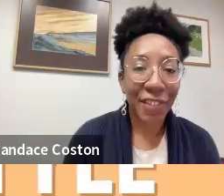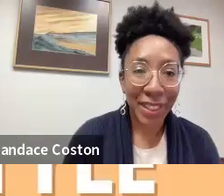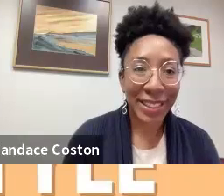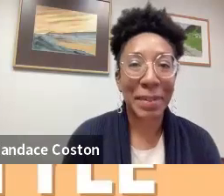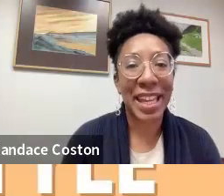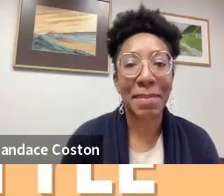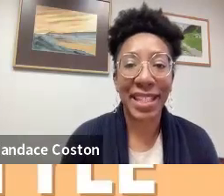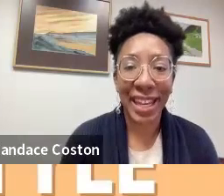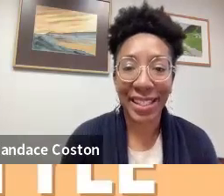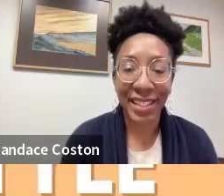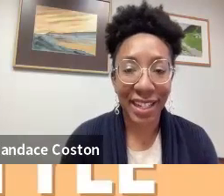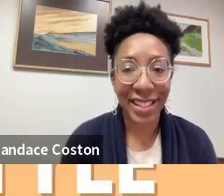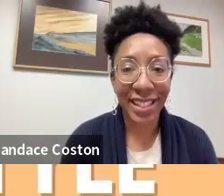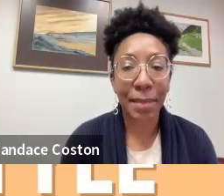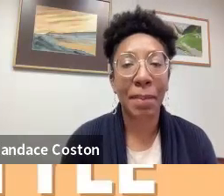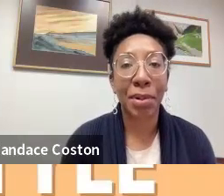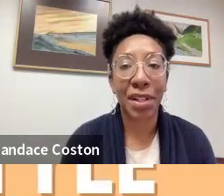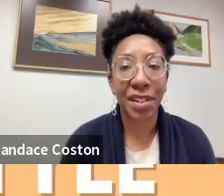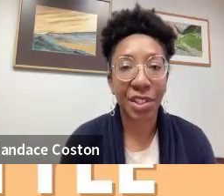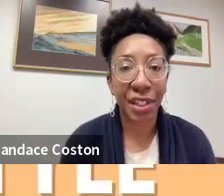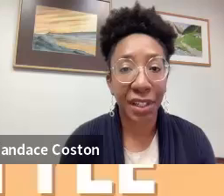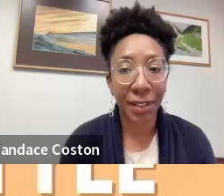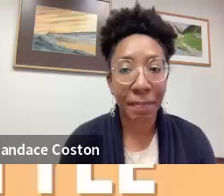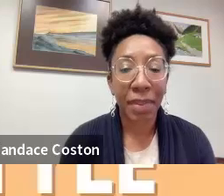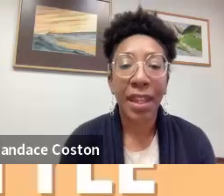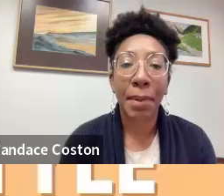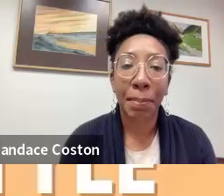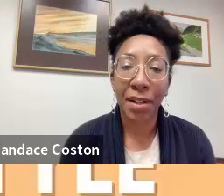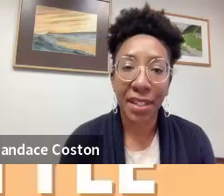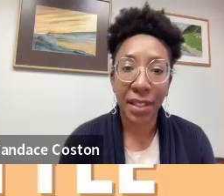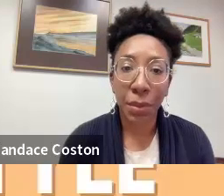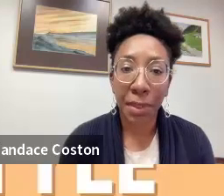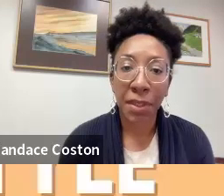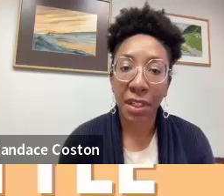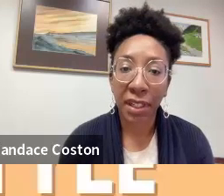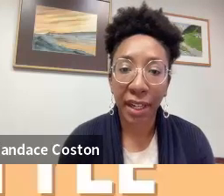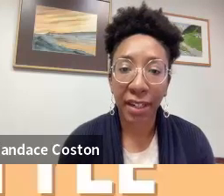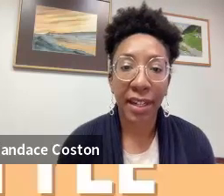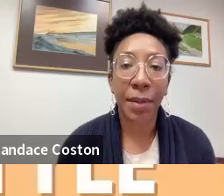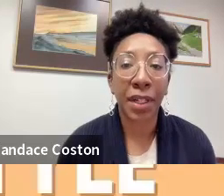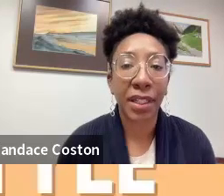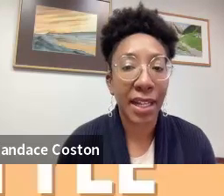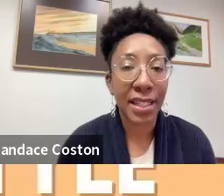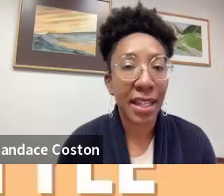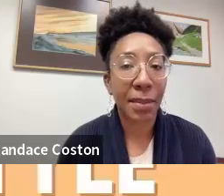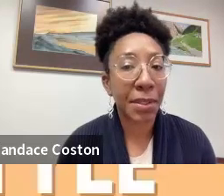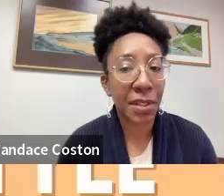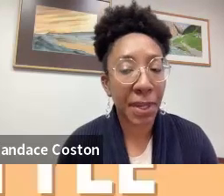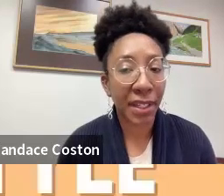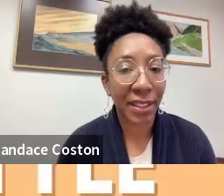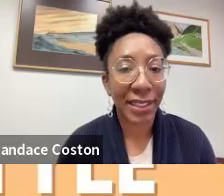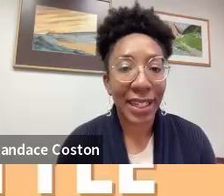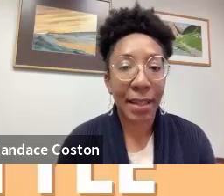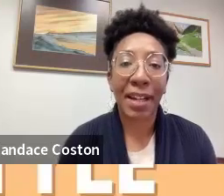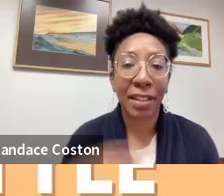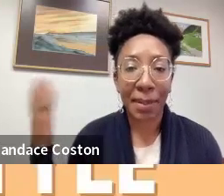Hi, everyone. My name is Candace Costin, and my pronouns are she, her. I'm a brown-skinned woman with dark hair, and I'm wearing glasses and a blue